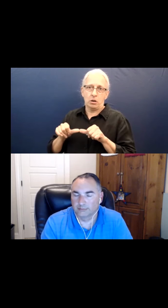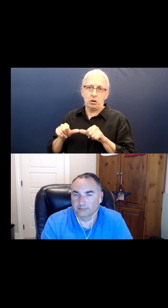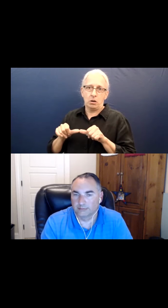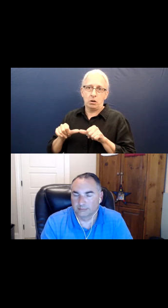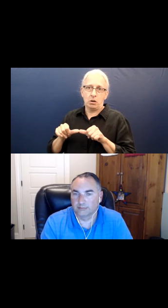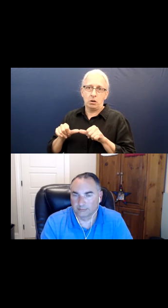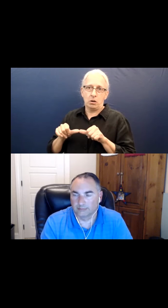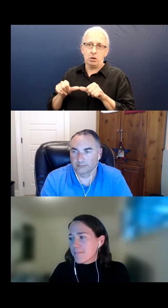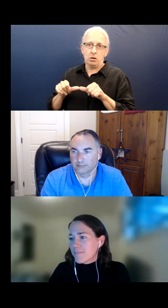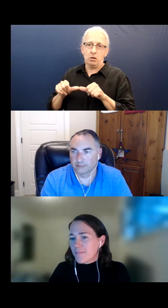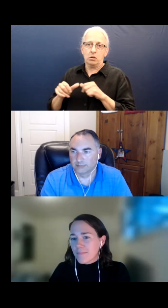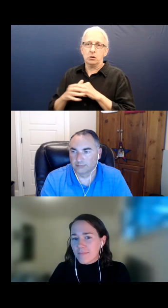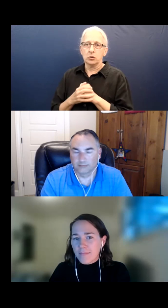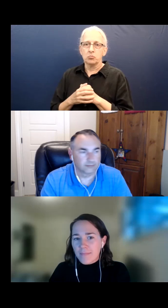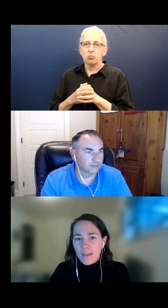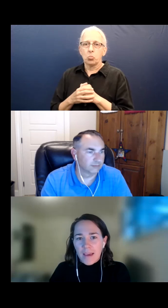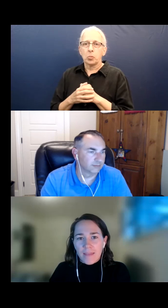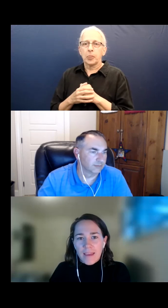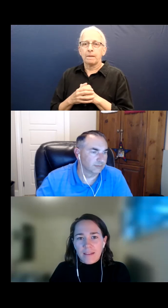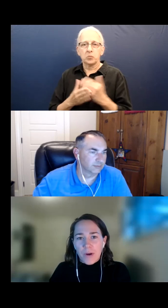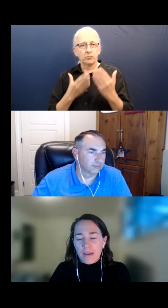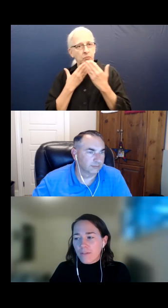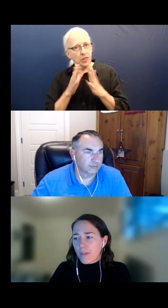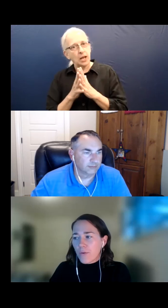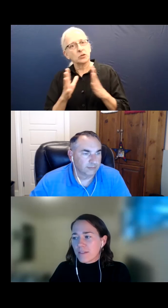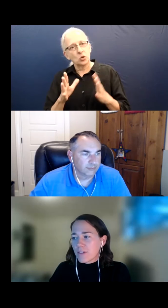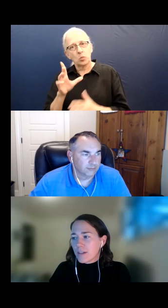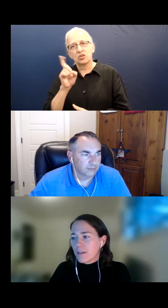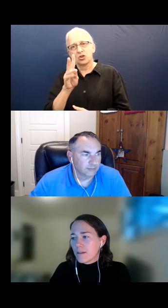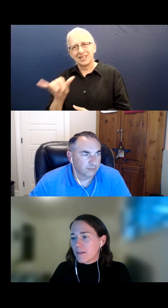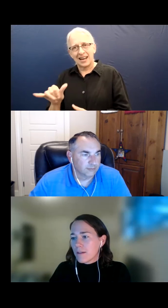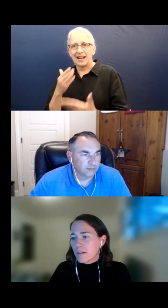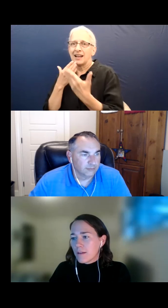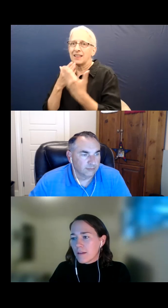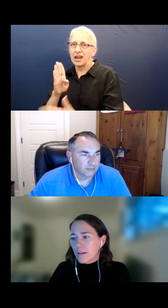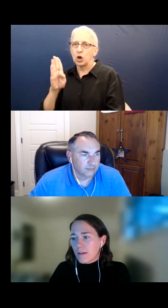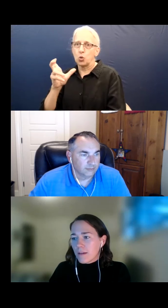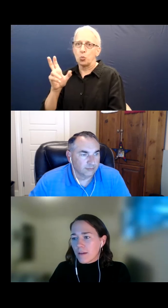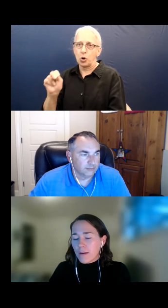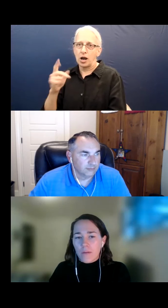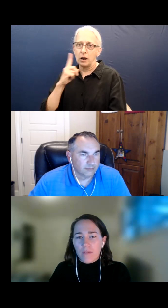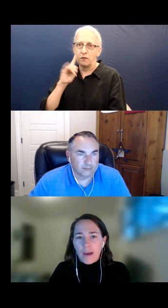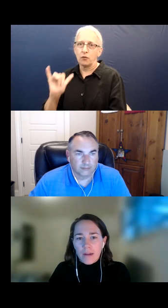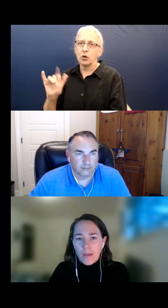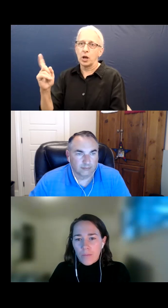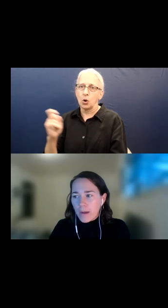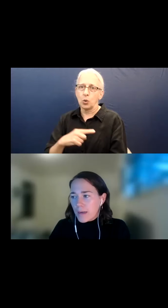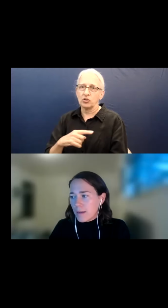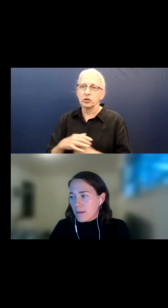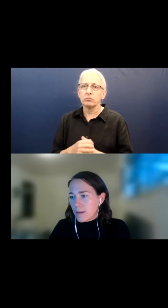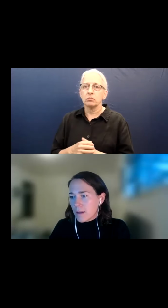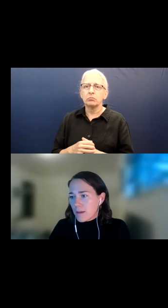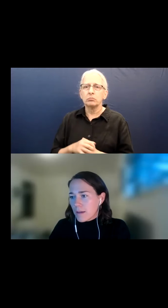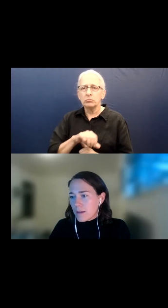Thanks so much, Danny. And thanks, Brian, for the question. We've got another